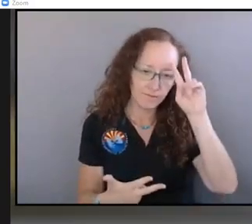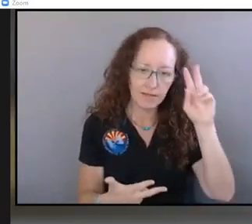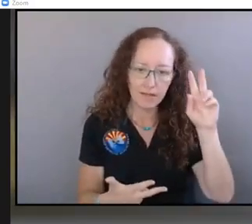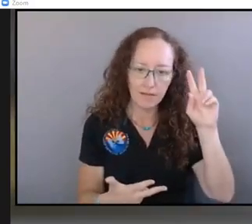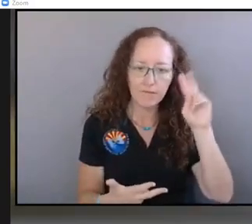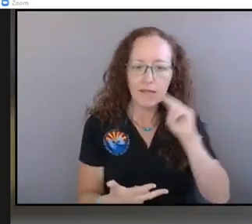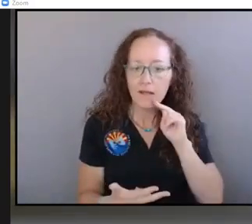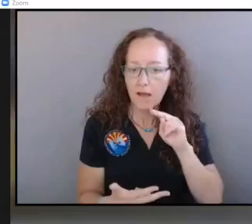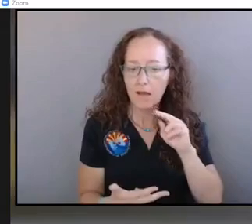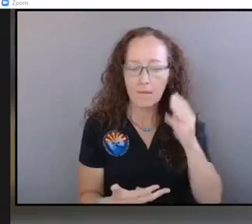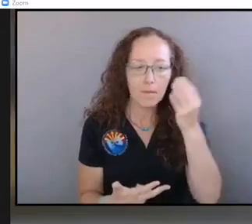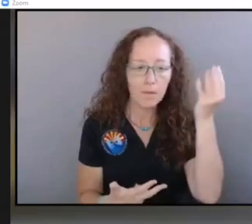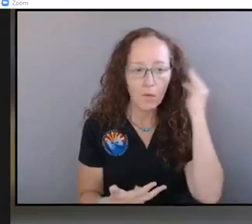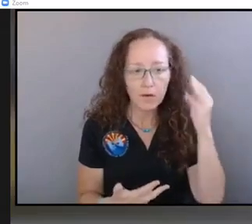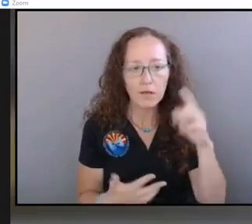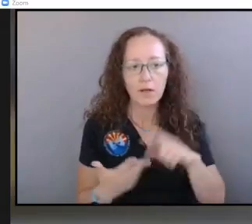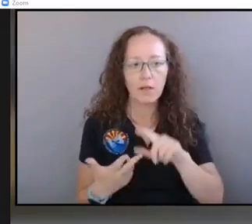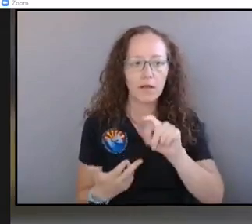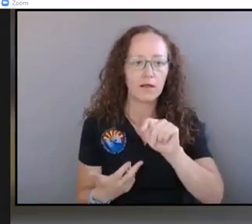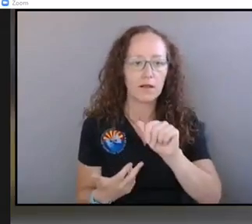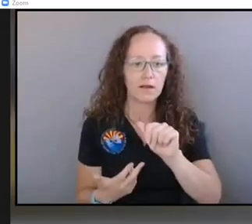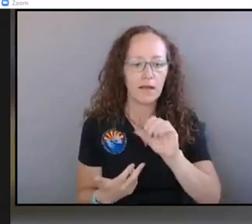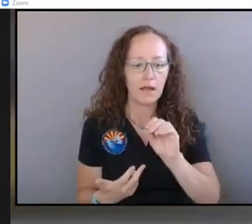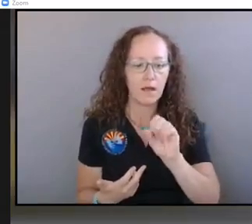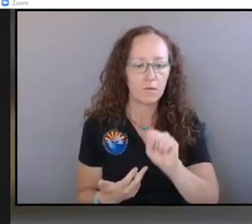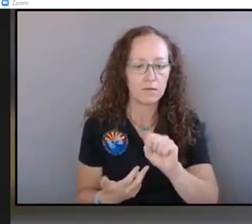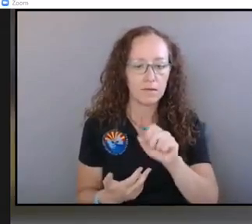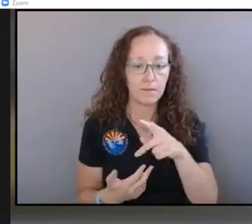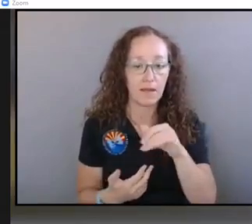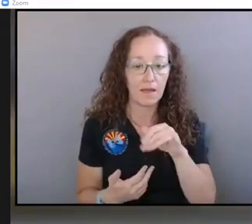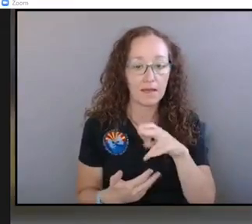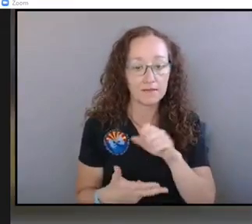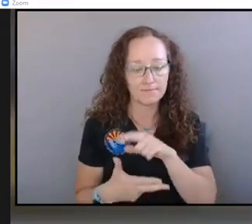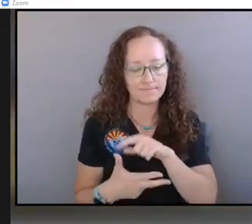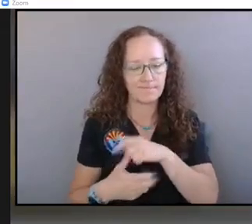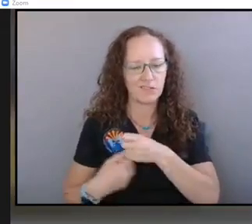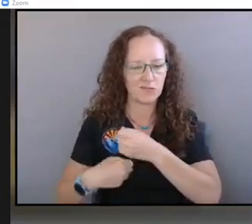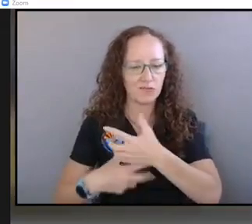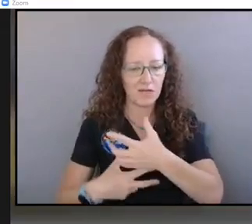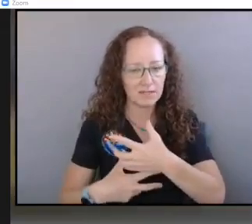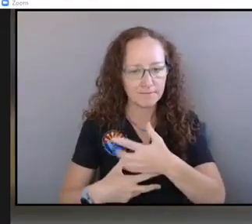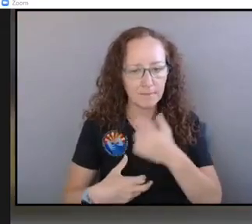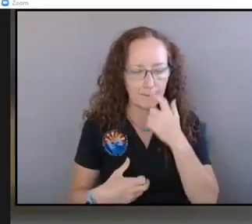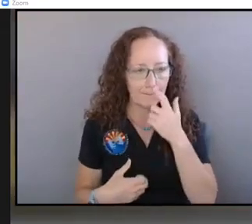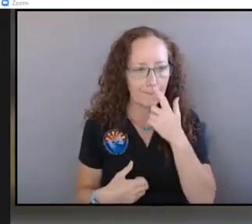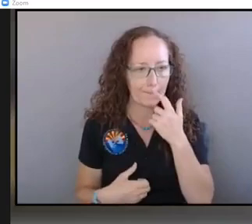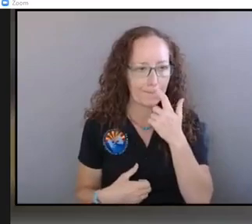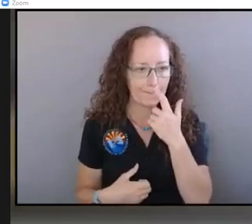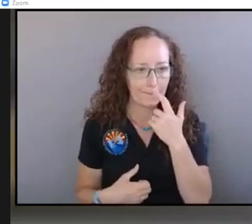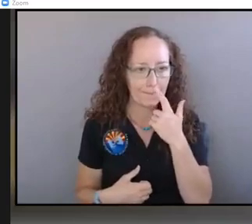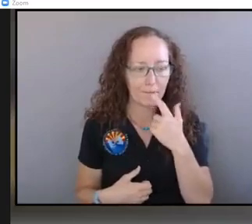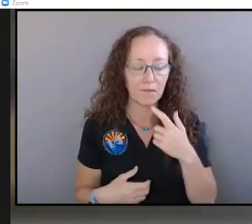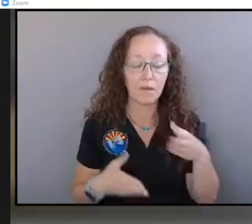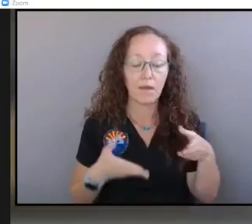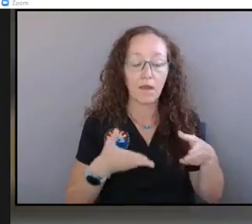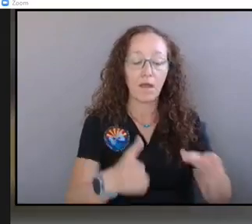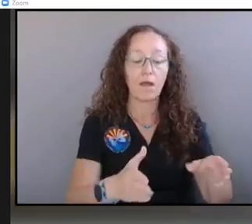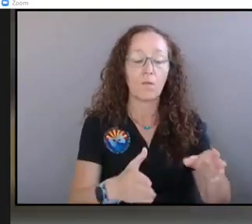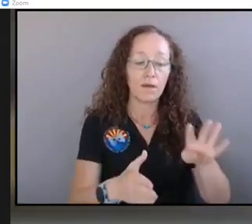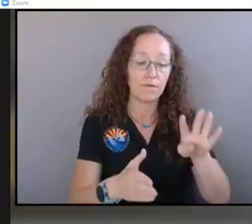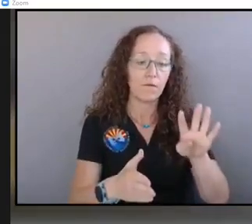still in the ready status at this point. Our roadblock is at Highway